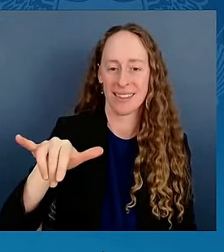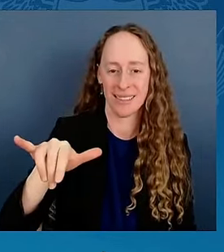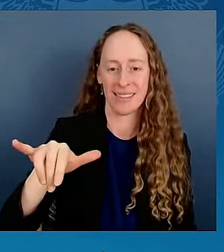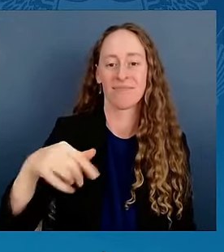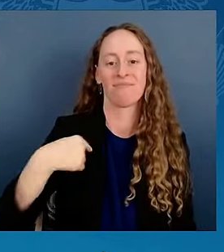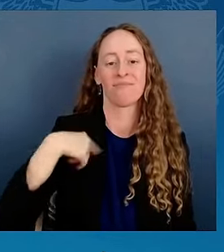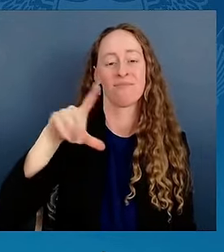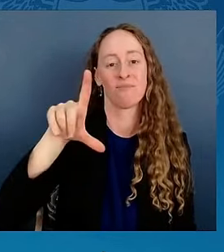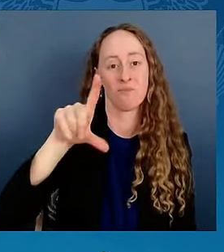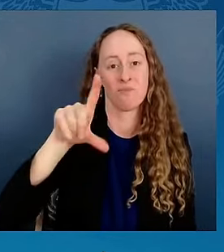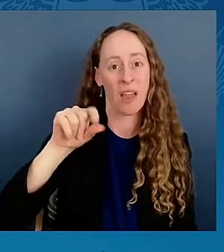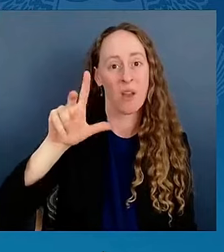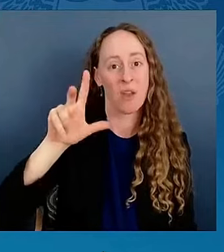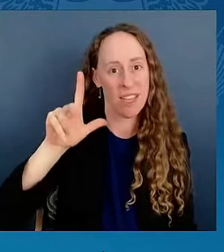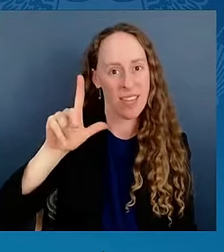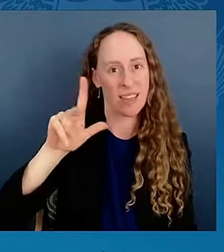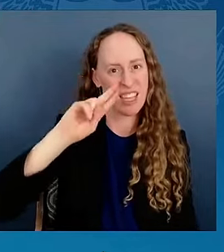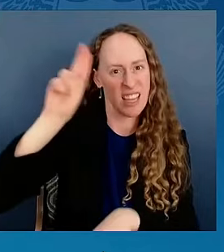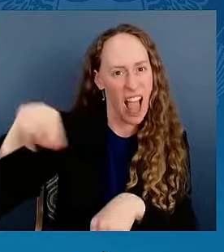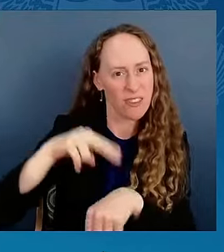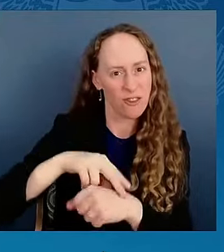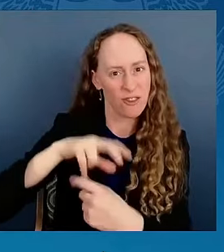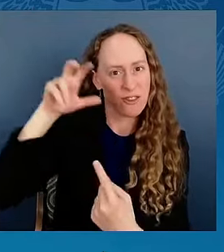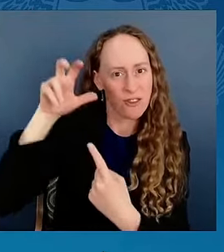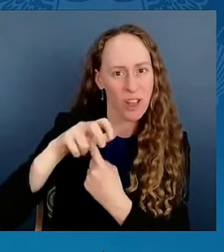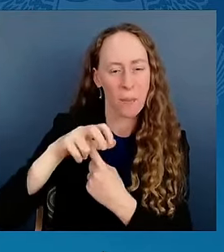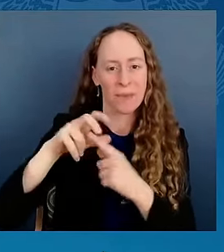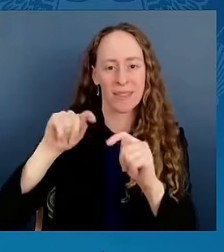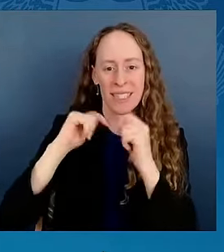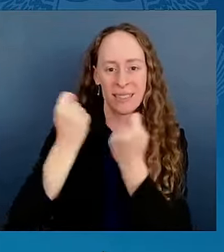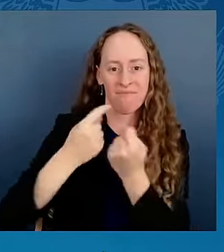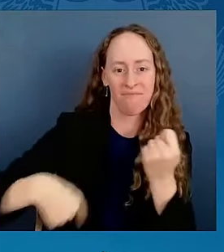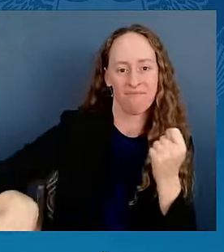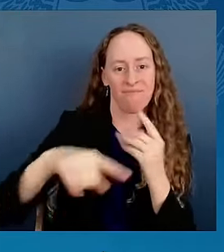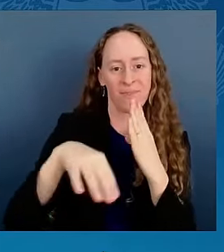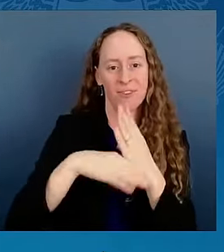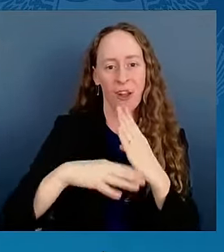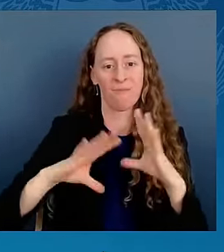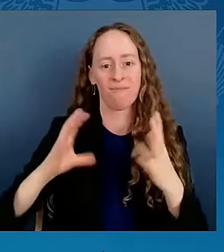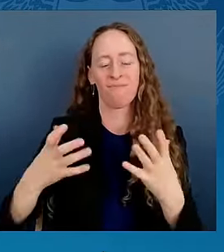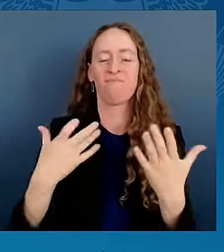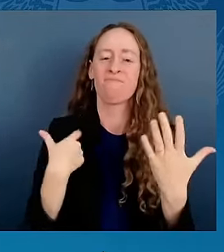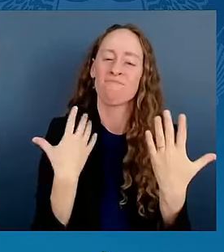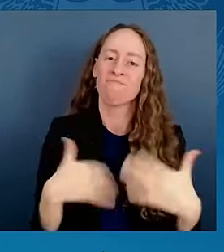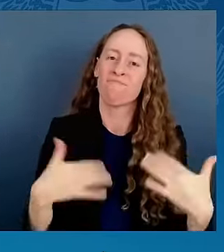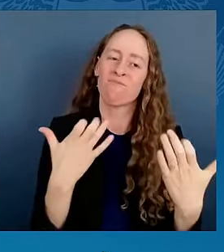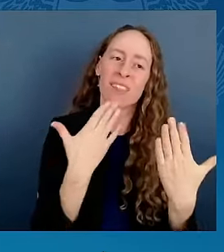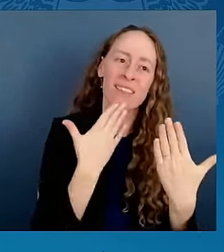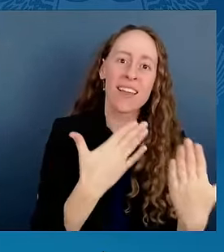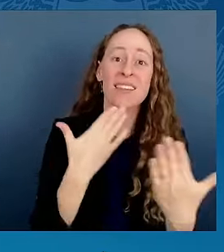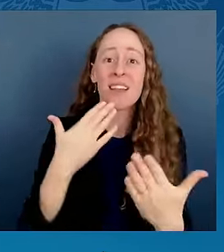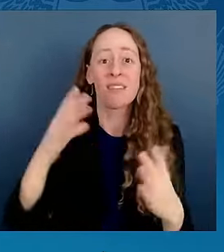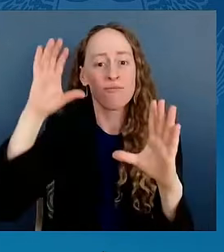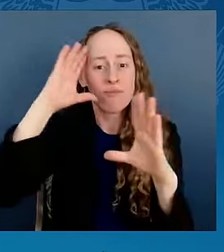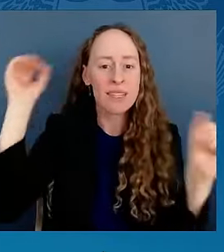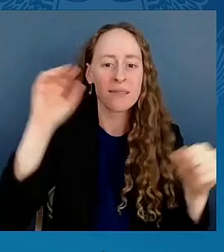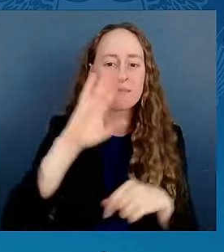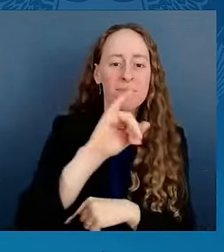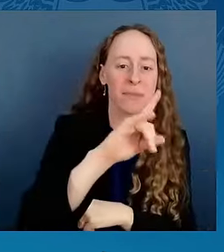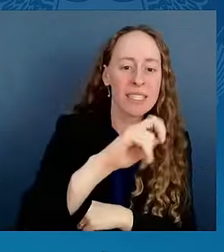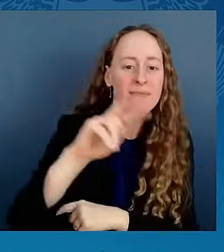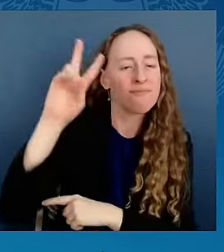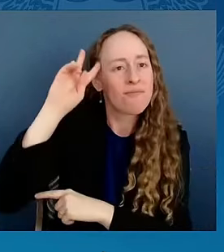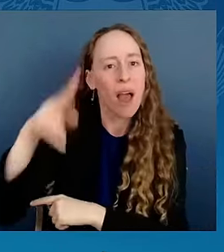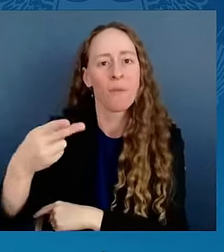you, President Biden and Vice President Harris, for this wonderful opportunity to visit the White House and to celebrate the achievements in college